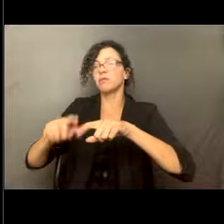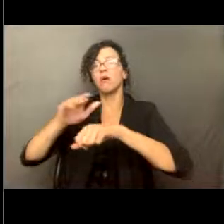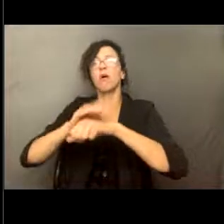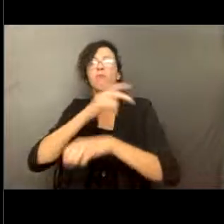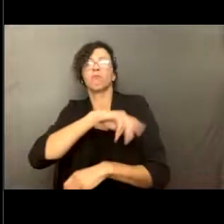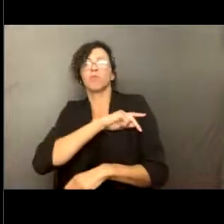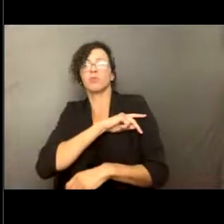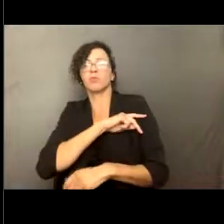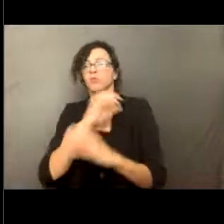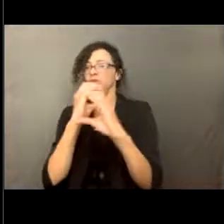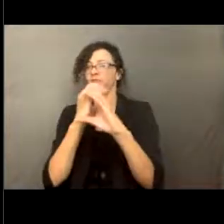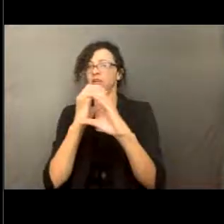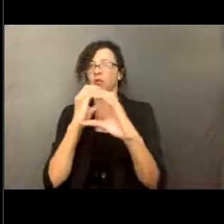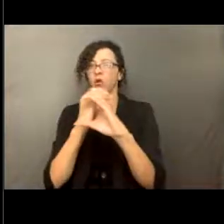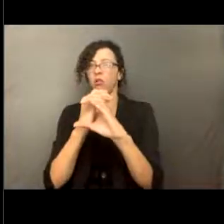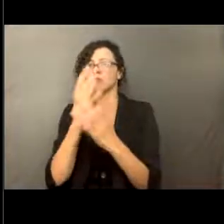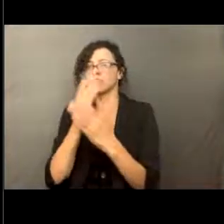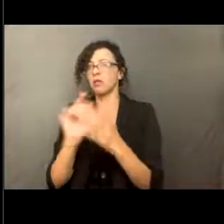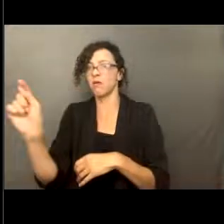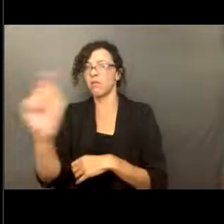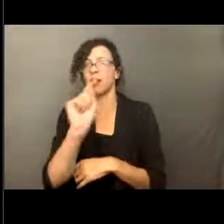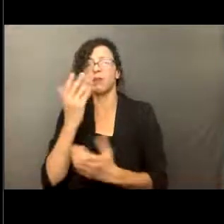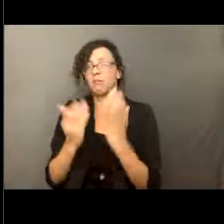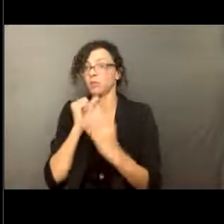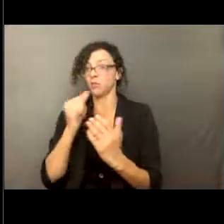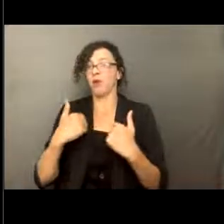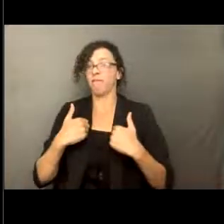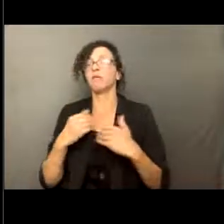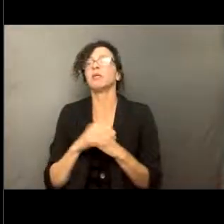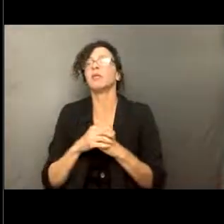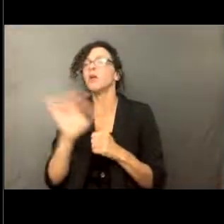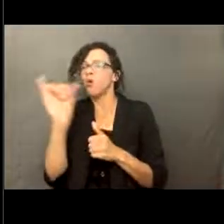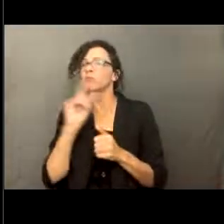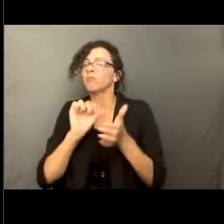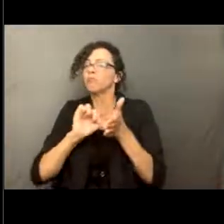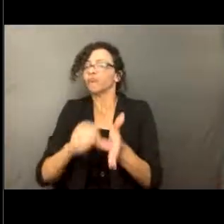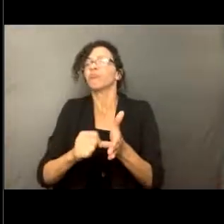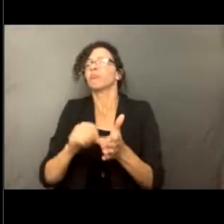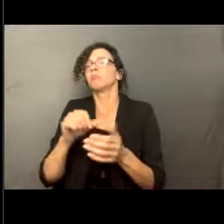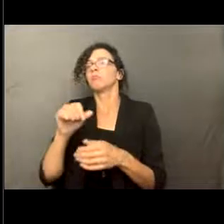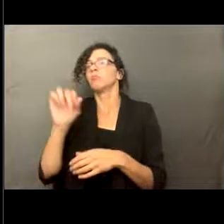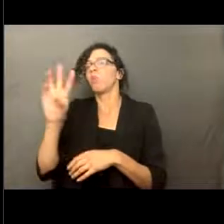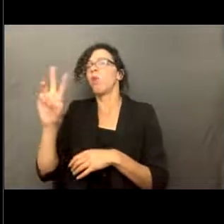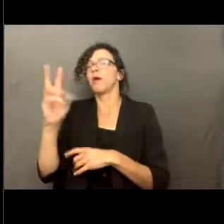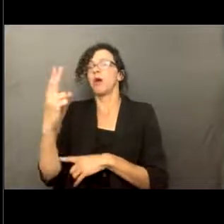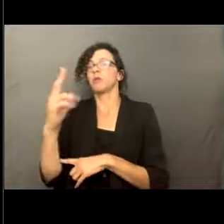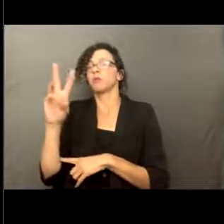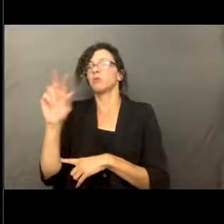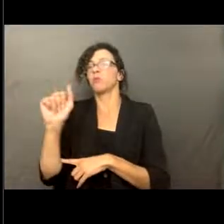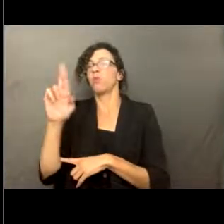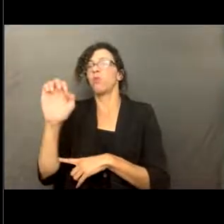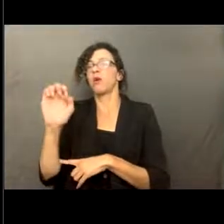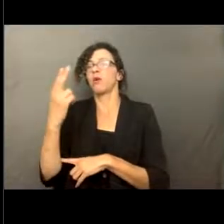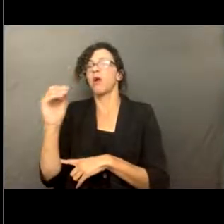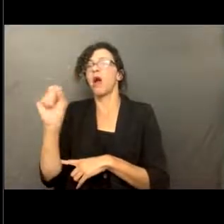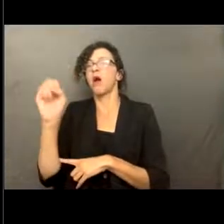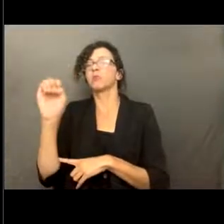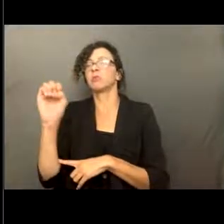have. They also really kind of lamented on warehouse and heavy duty truck that are